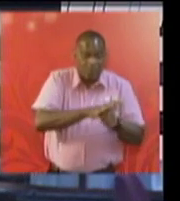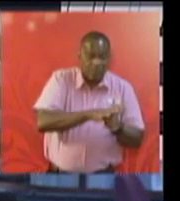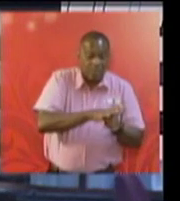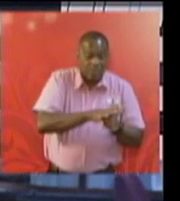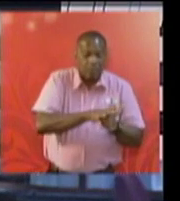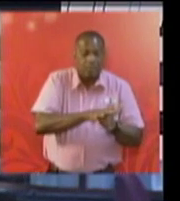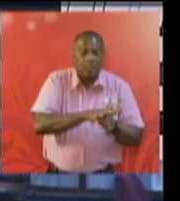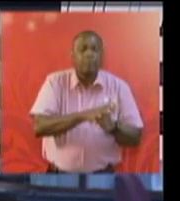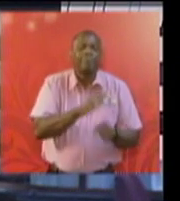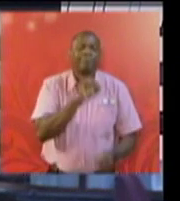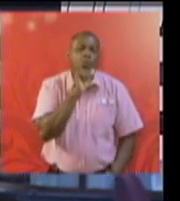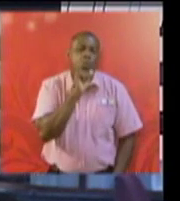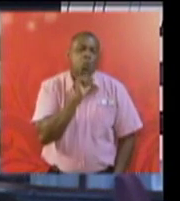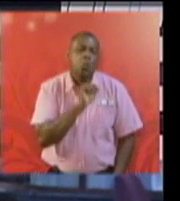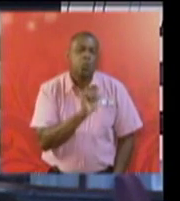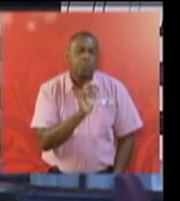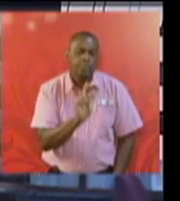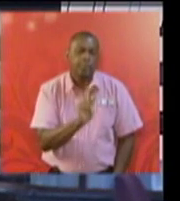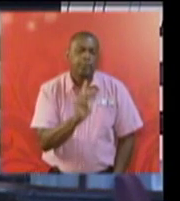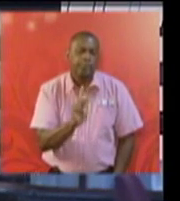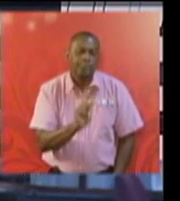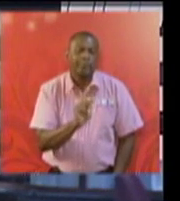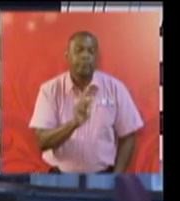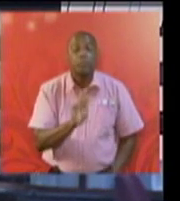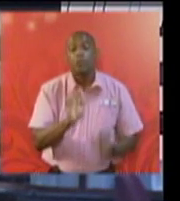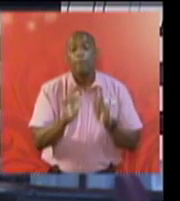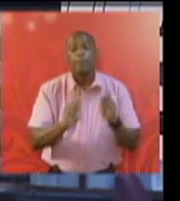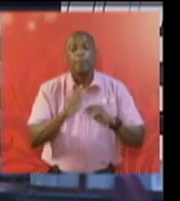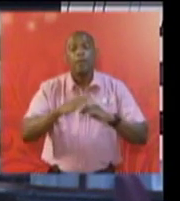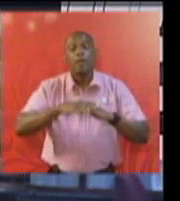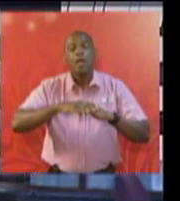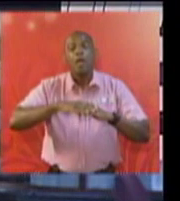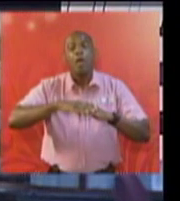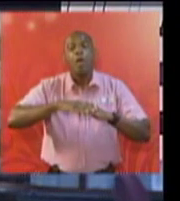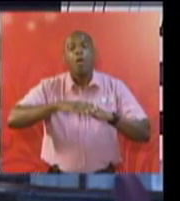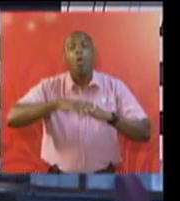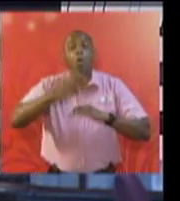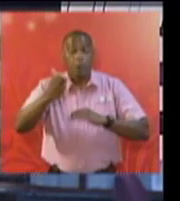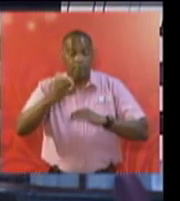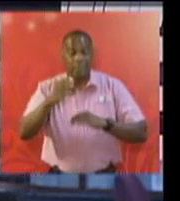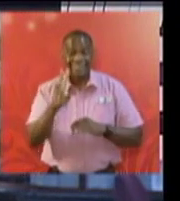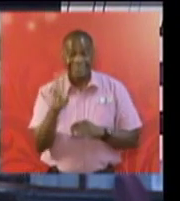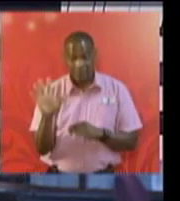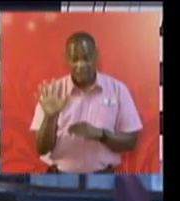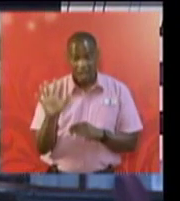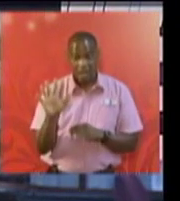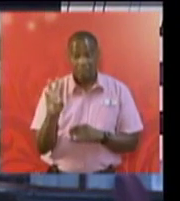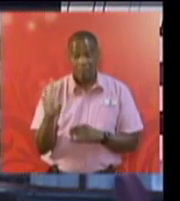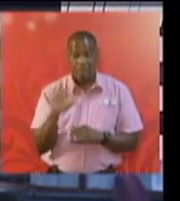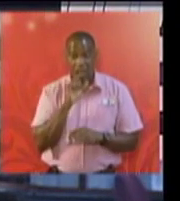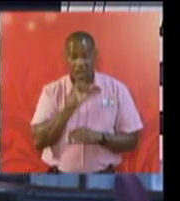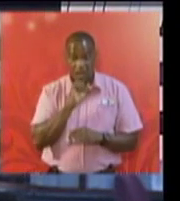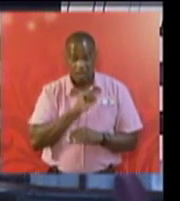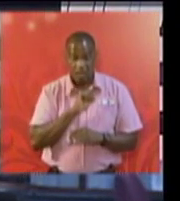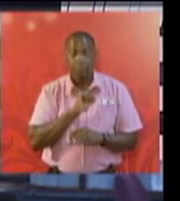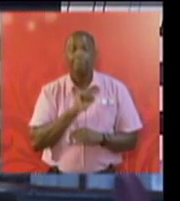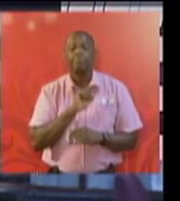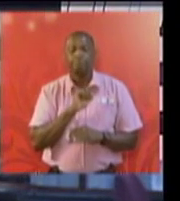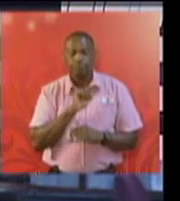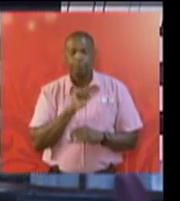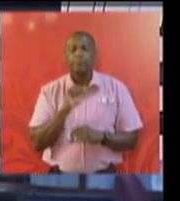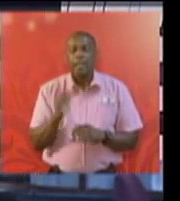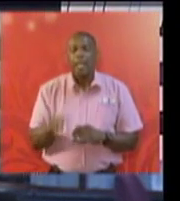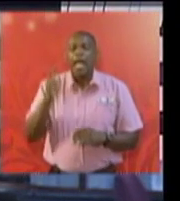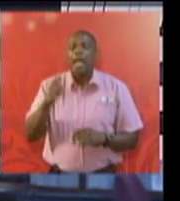seems to be the increase in the number of, or should I say the chance of succumbing to COVID. The